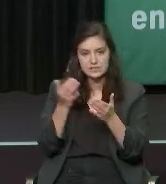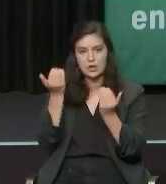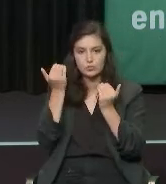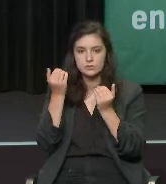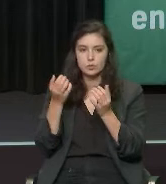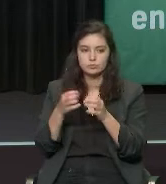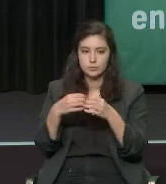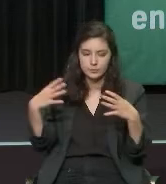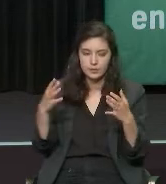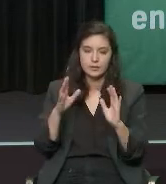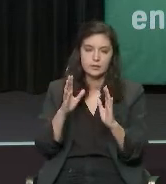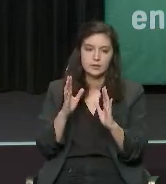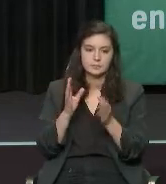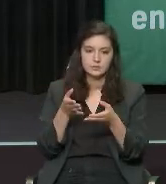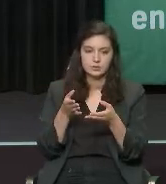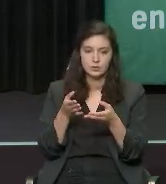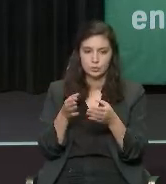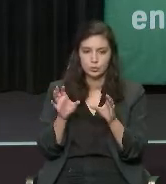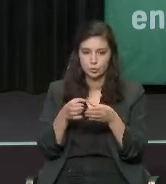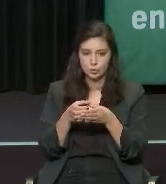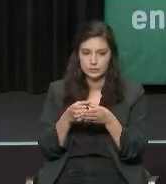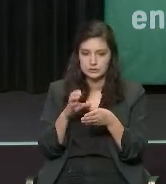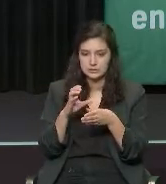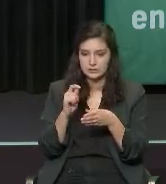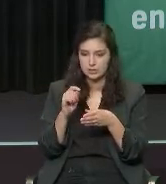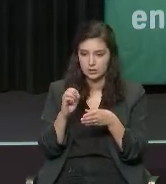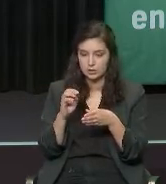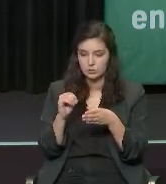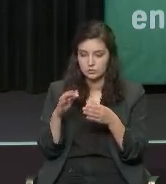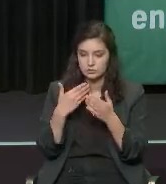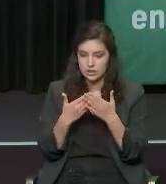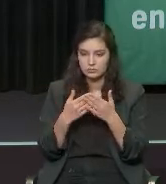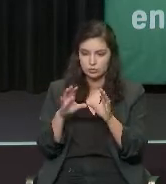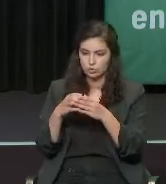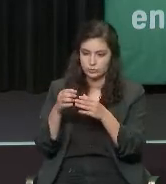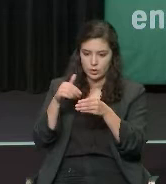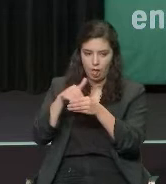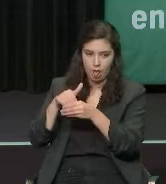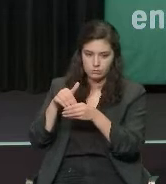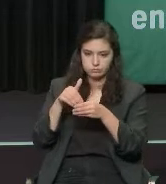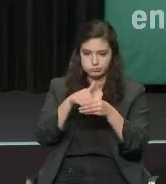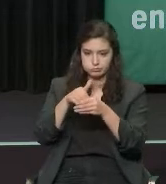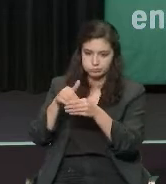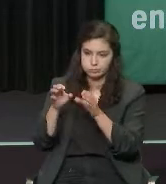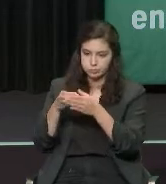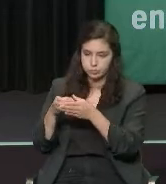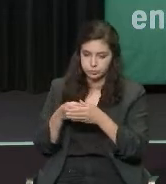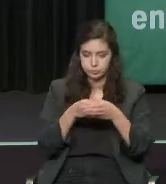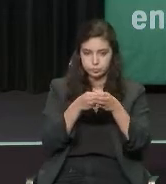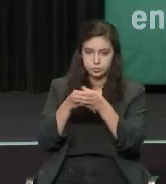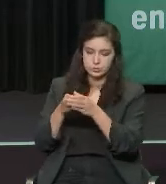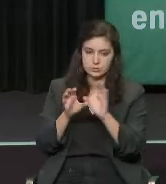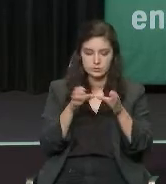And one subgroup of the CEOS, that's what I was telling, there are plenty of groups in CEOS. There's one roadmap task team for